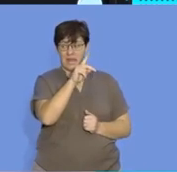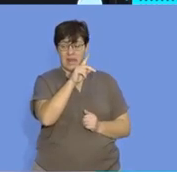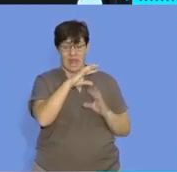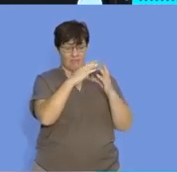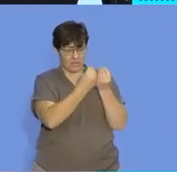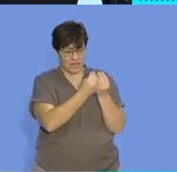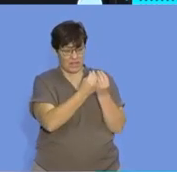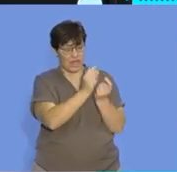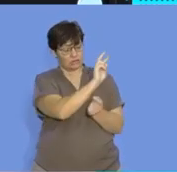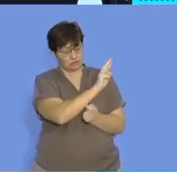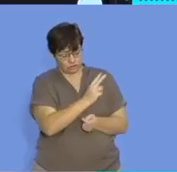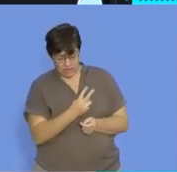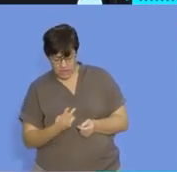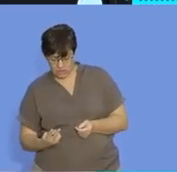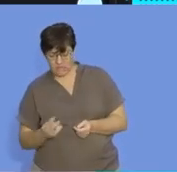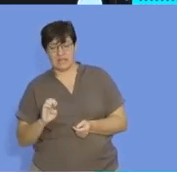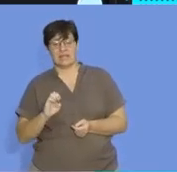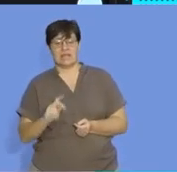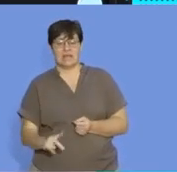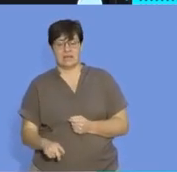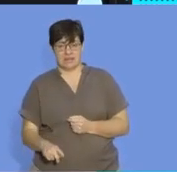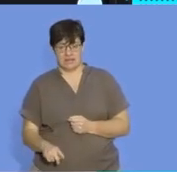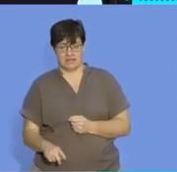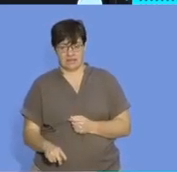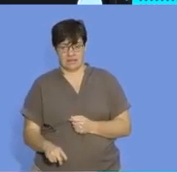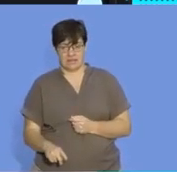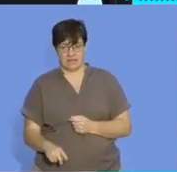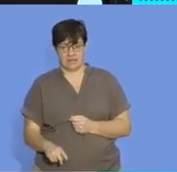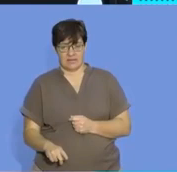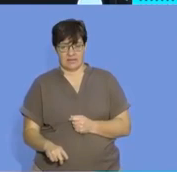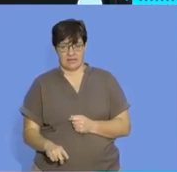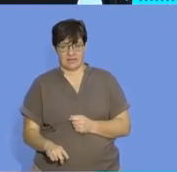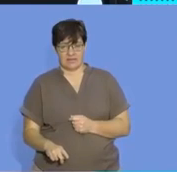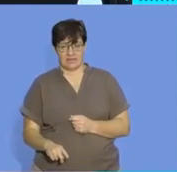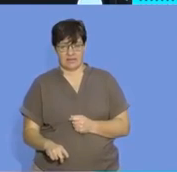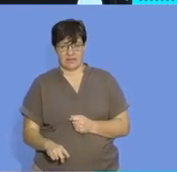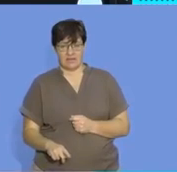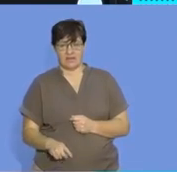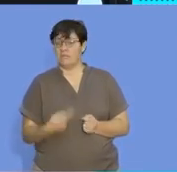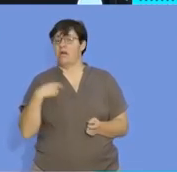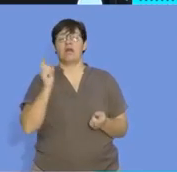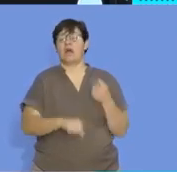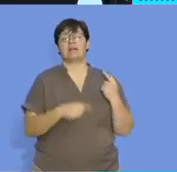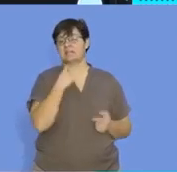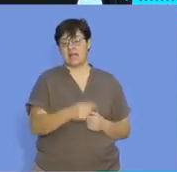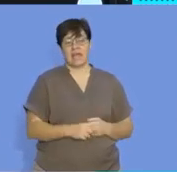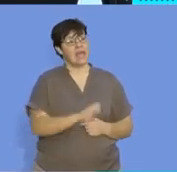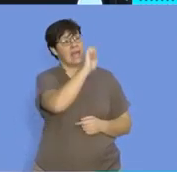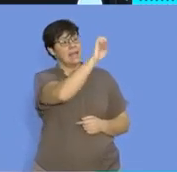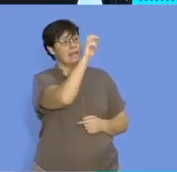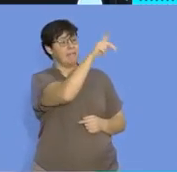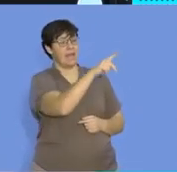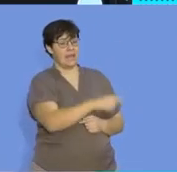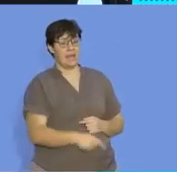become kinetic energy when it gets to the bottom. But I can't just go potential at the